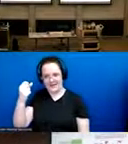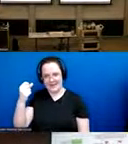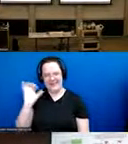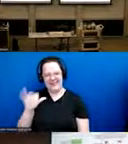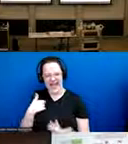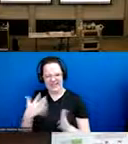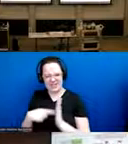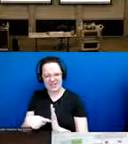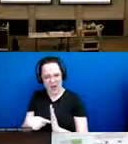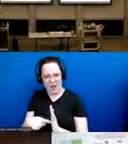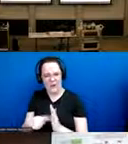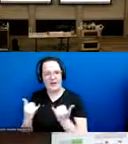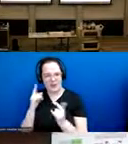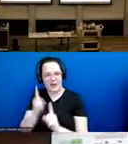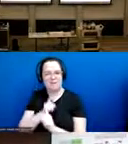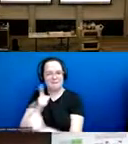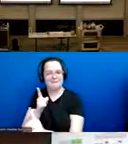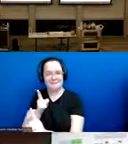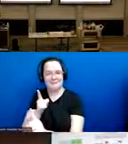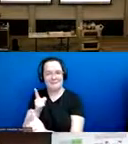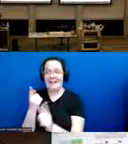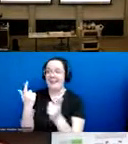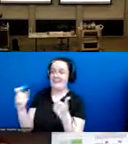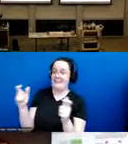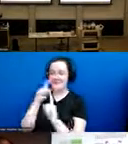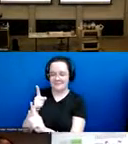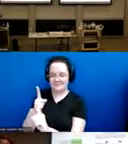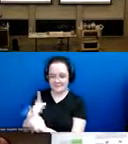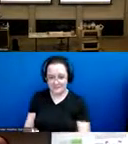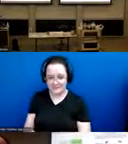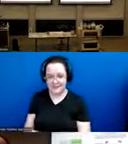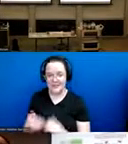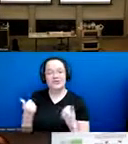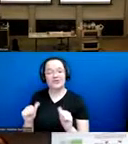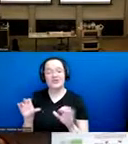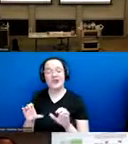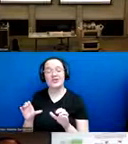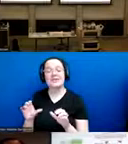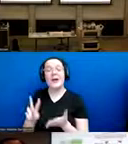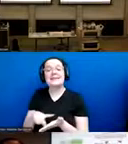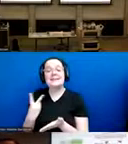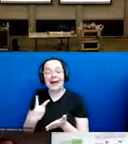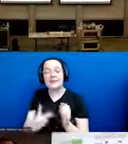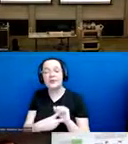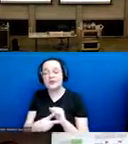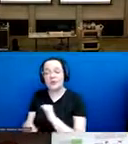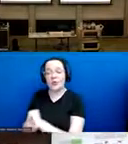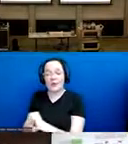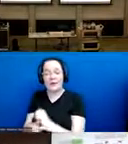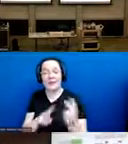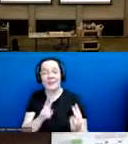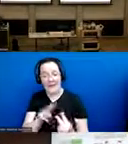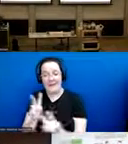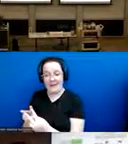of years, we're going to go for this big prize of trying to do double the storage of these entangled pairs and then do the memory-assisted entanglement